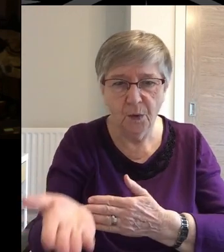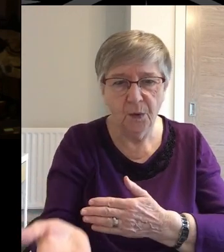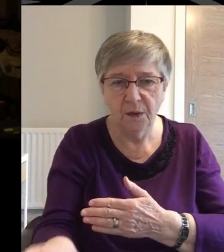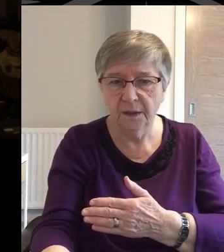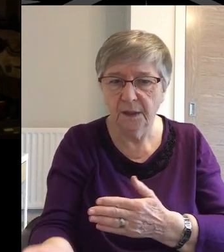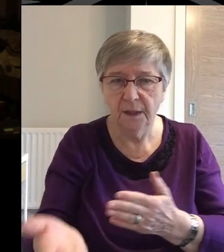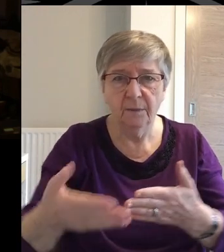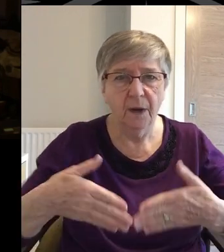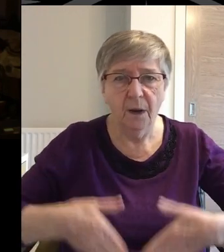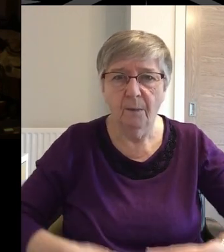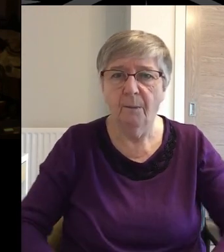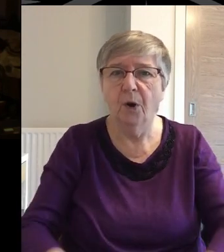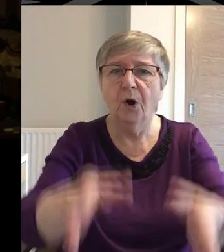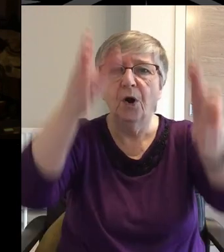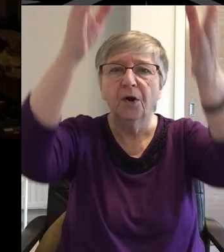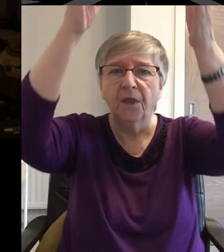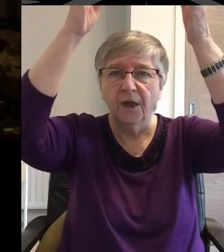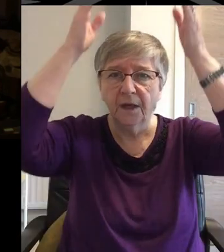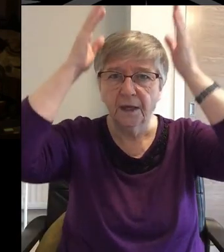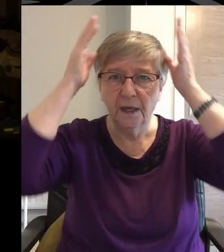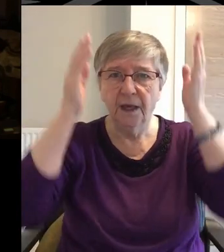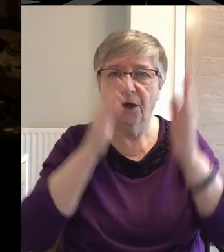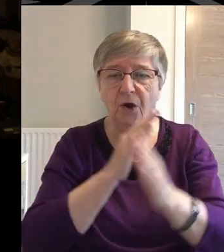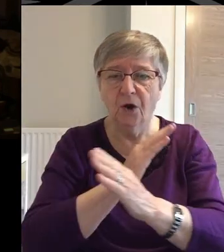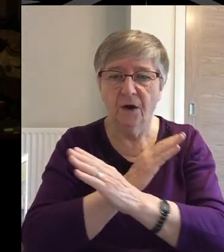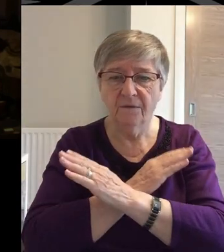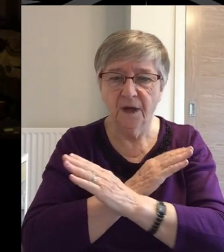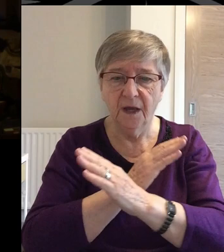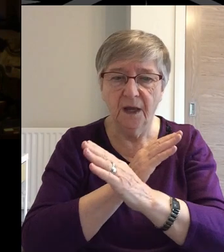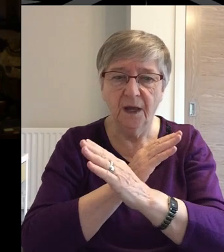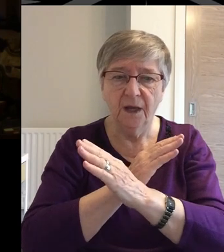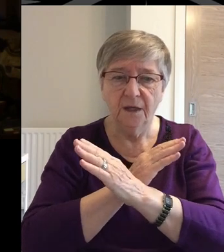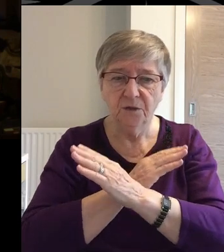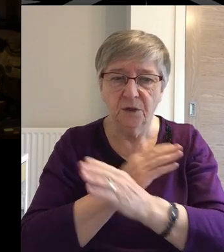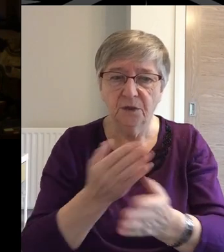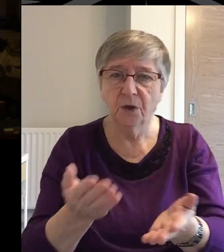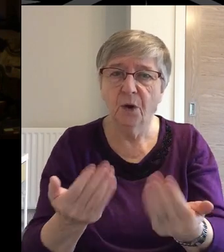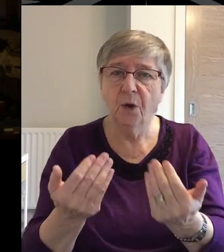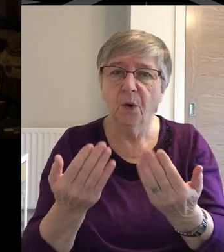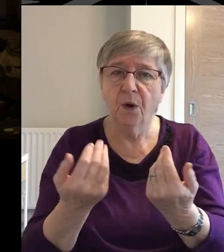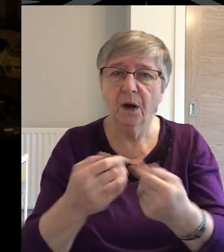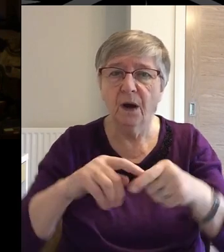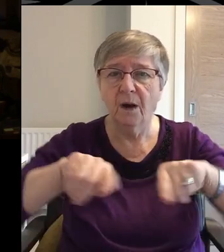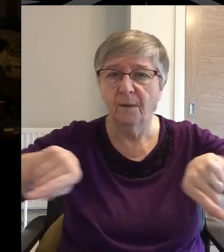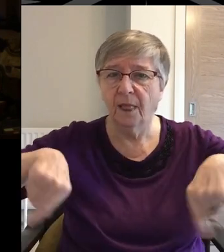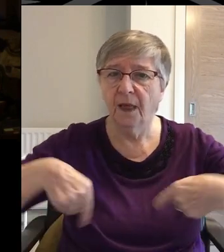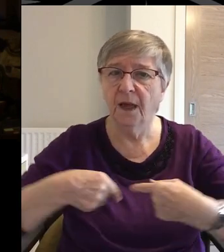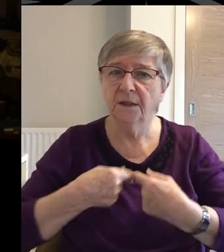Thank you.